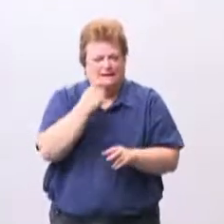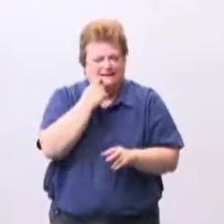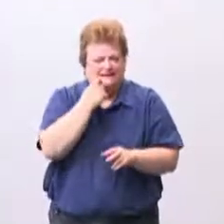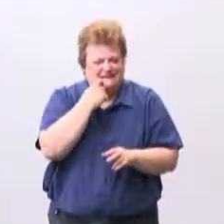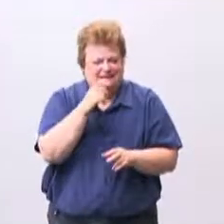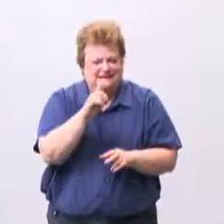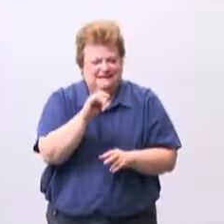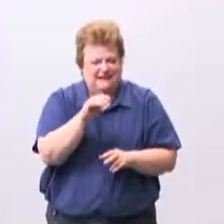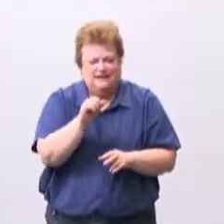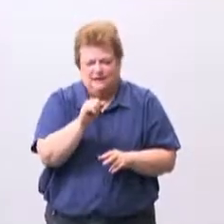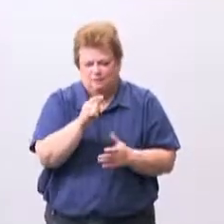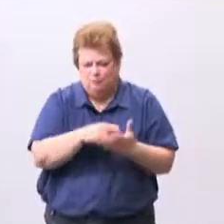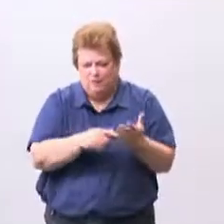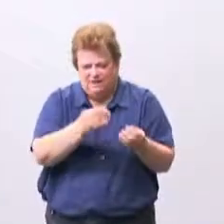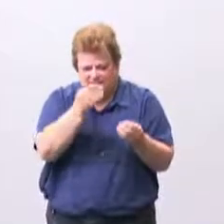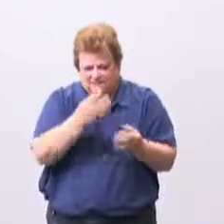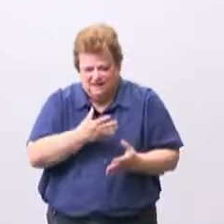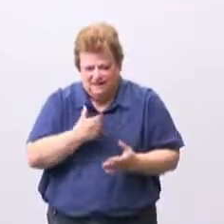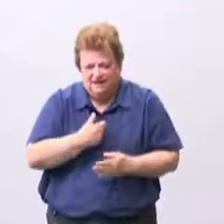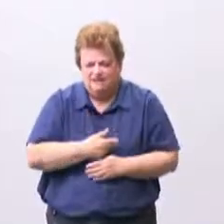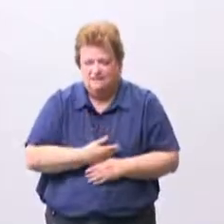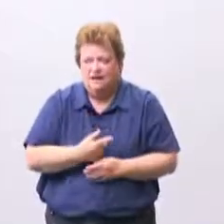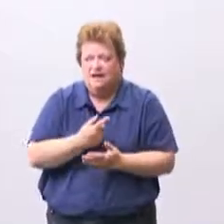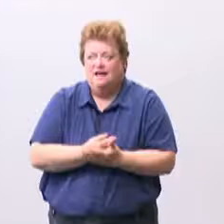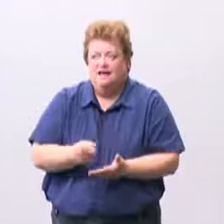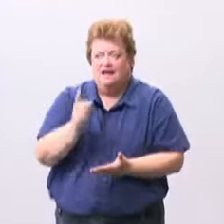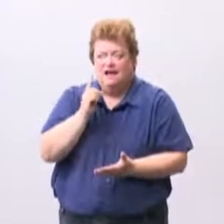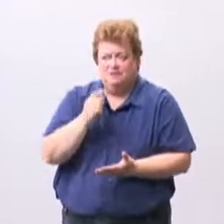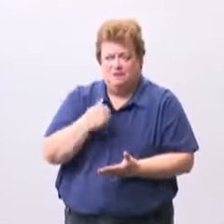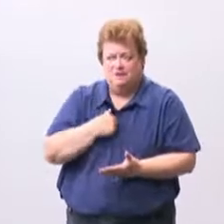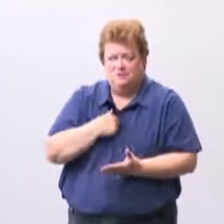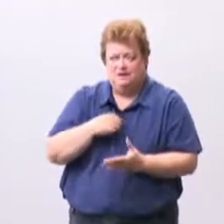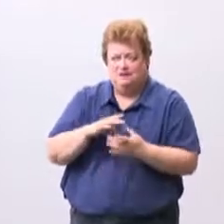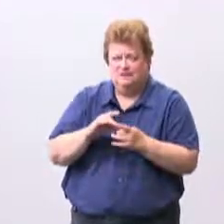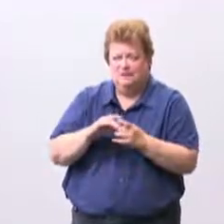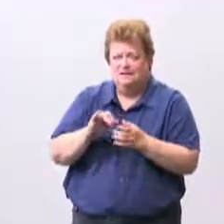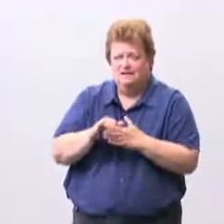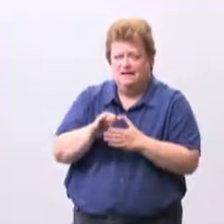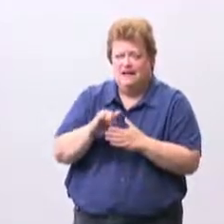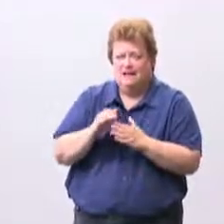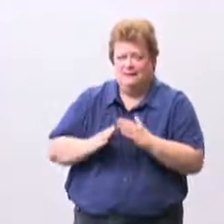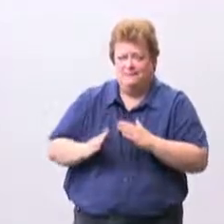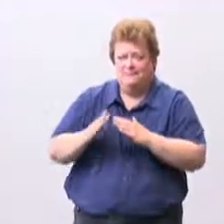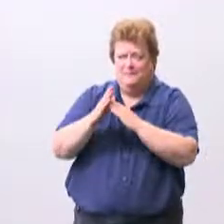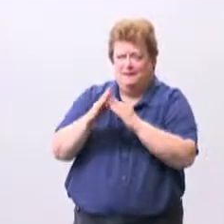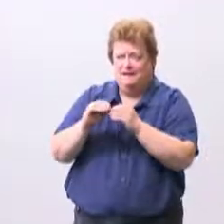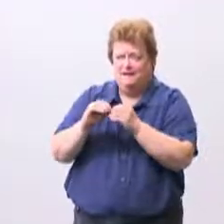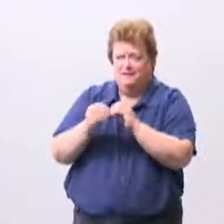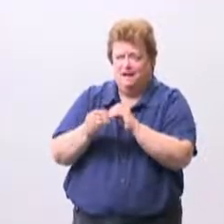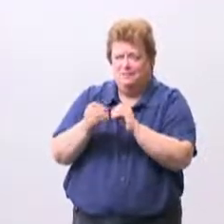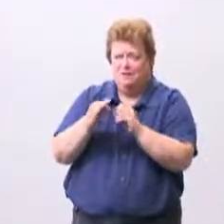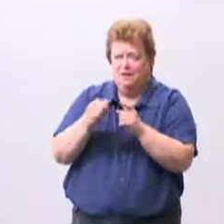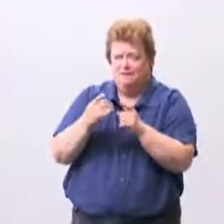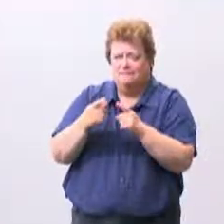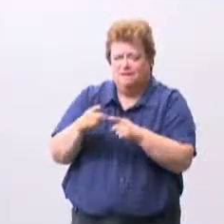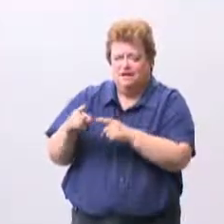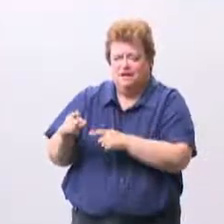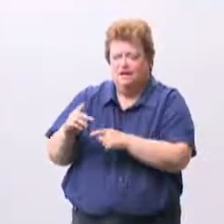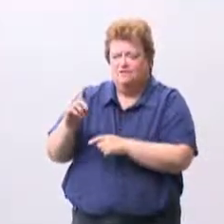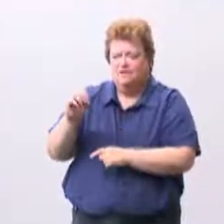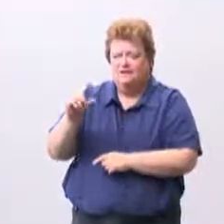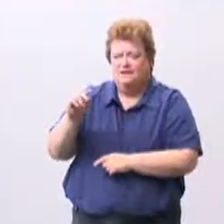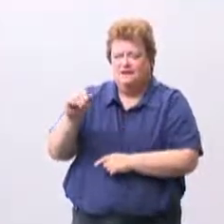it's telling us. As we shared last week, the peak in the number of new cases reported in Lancaster County from the Delta